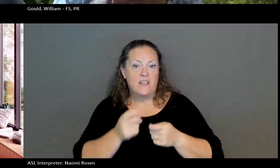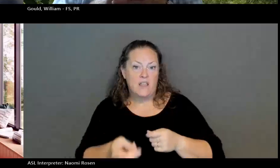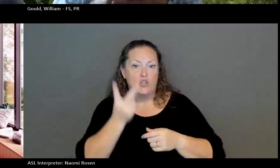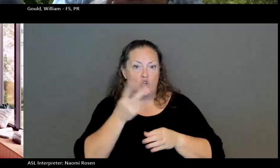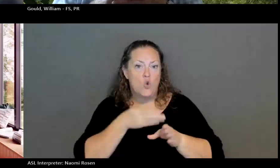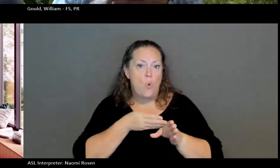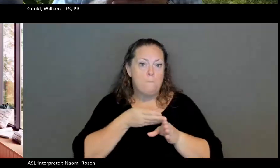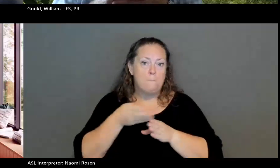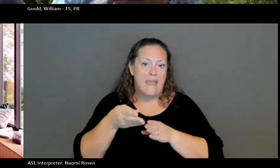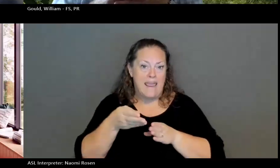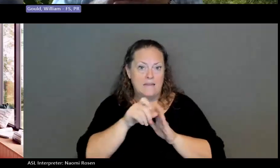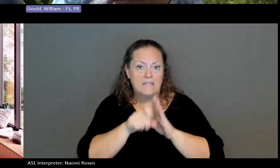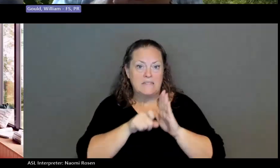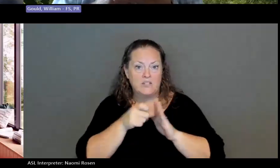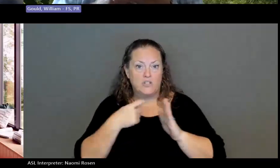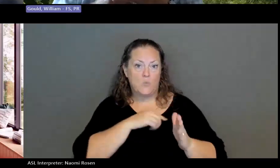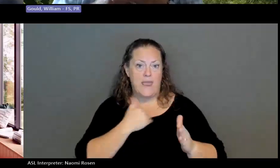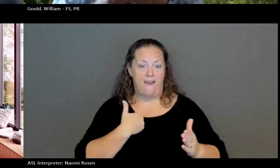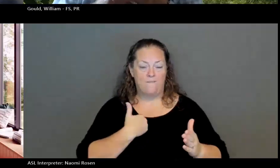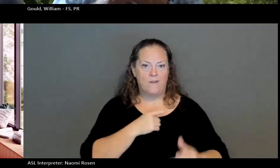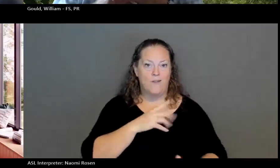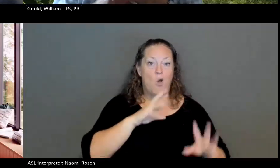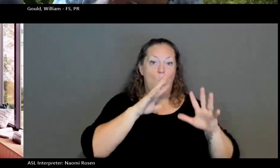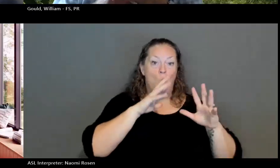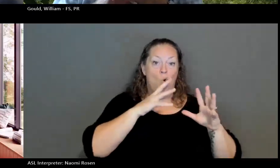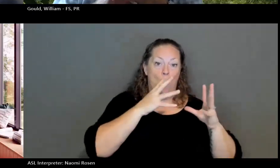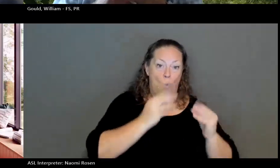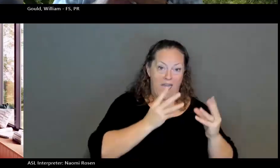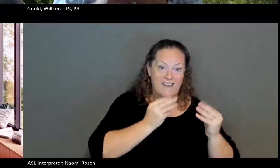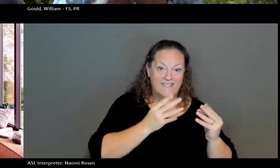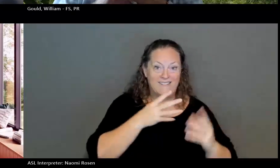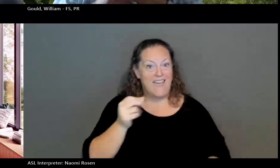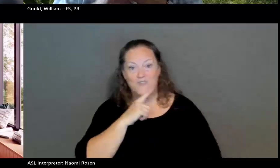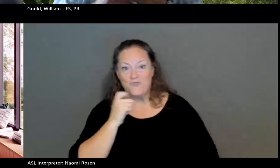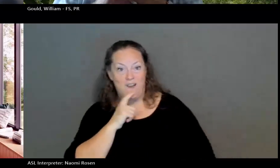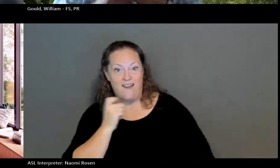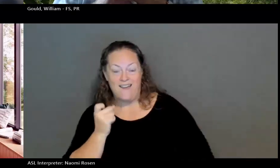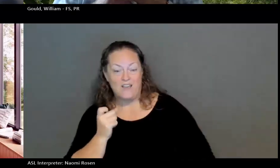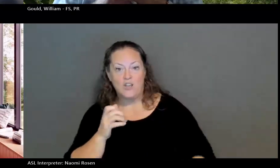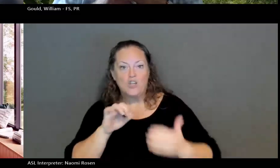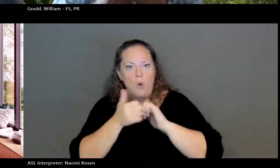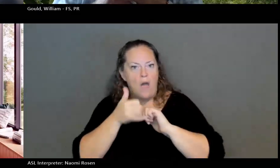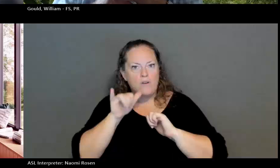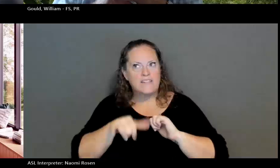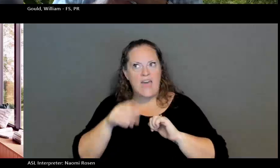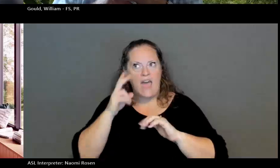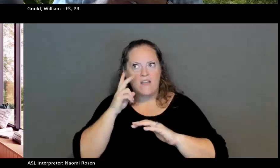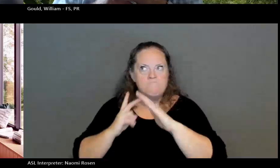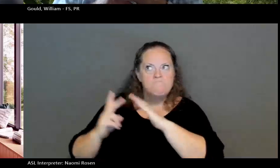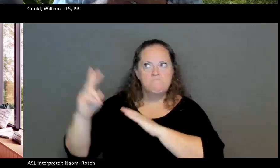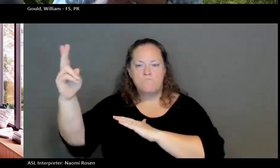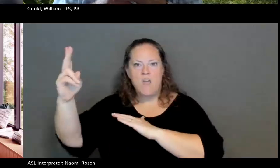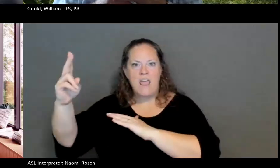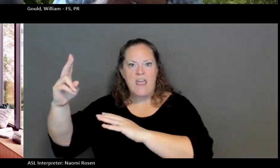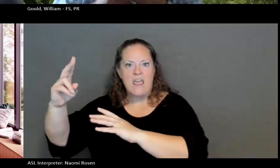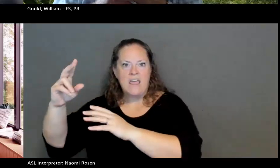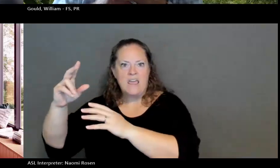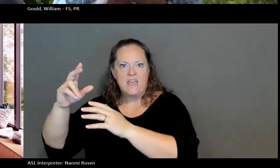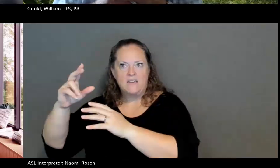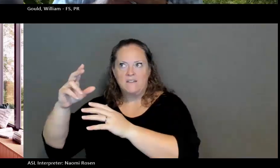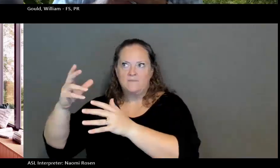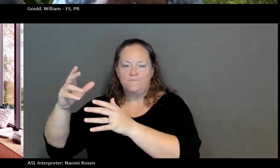and dry. How does how does information on that scale, on that time scale, fit in to